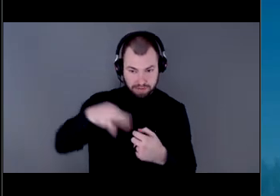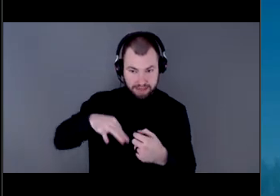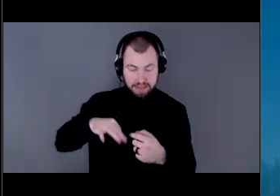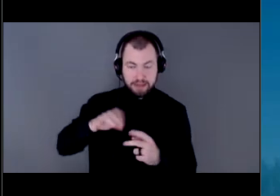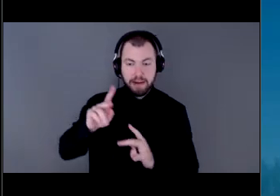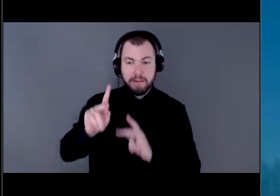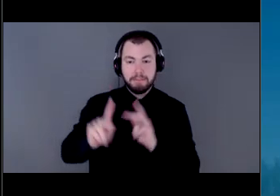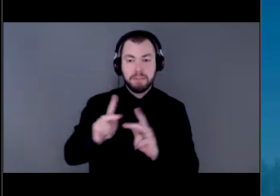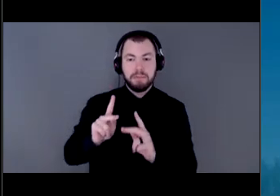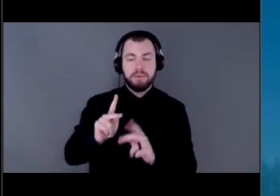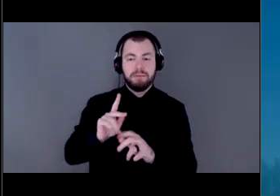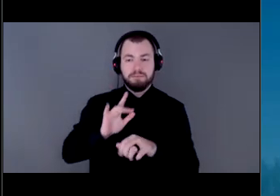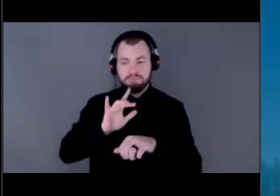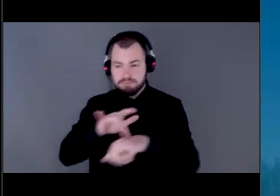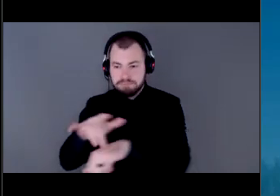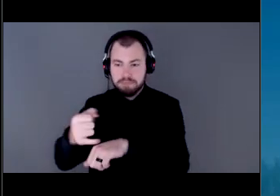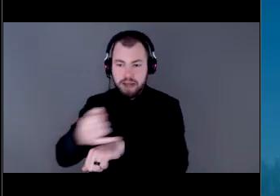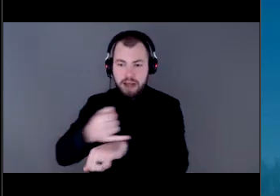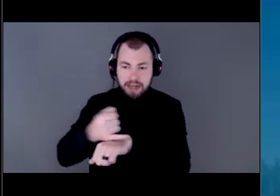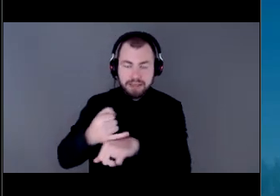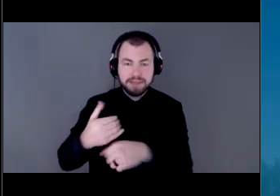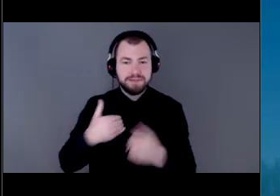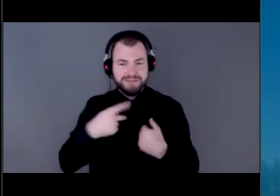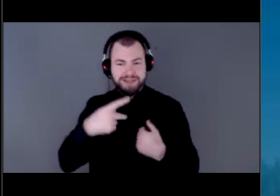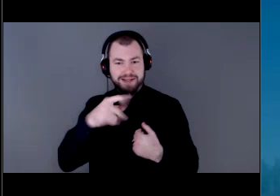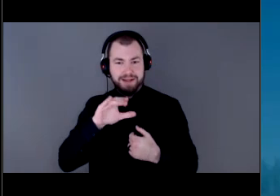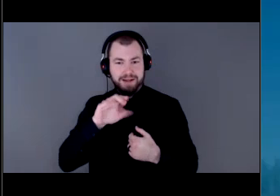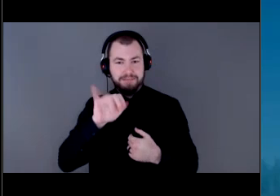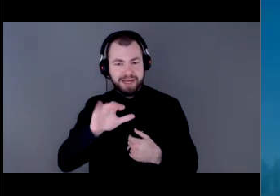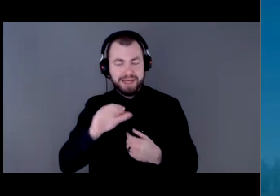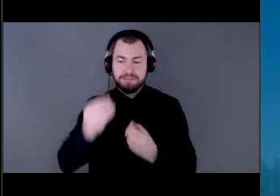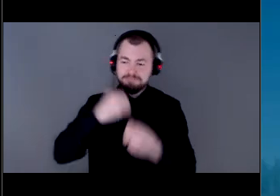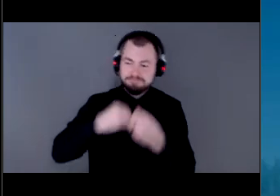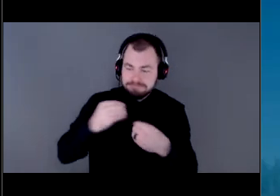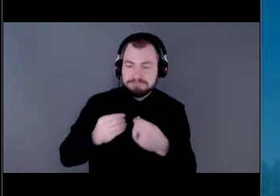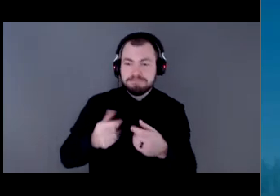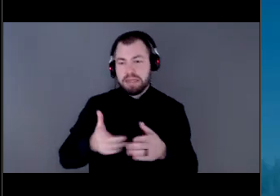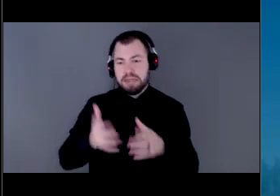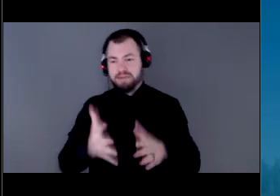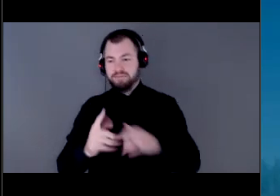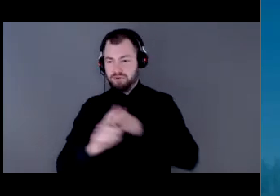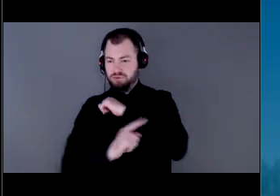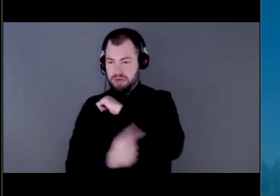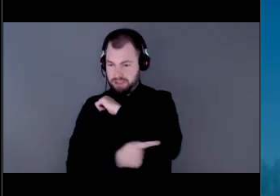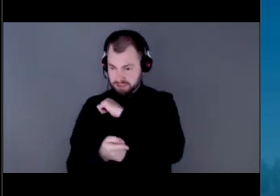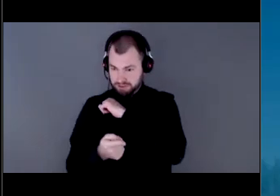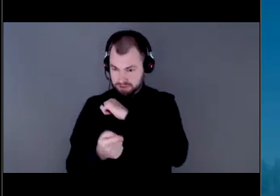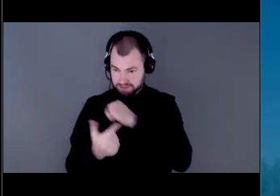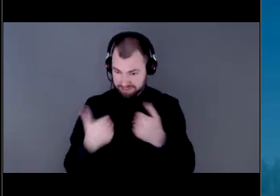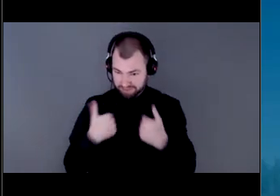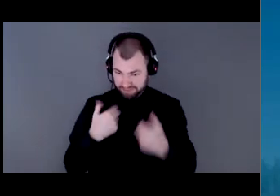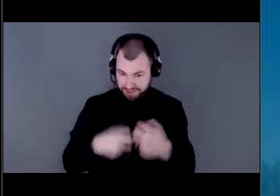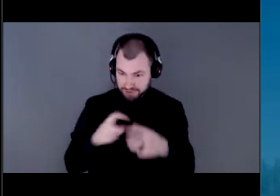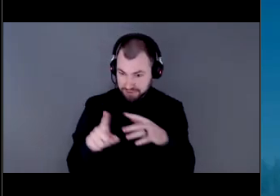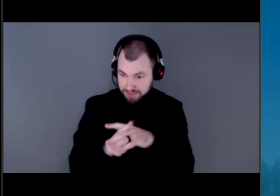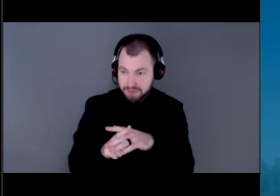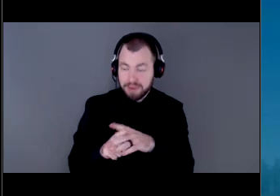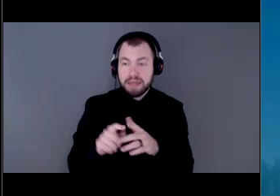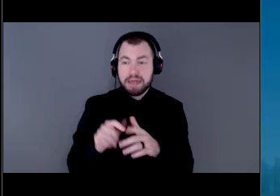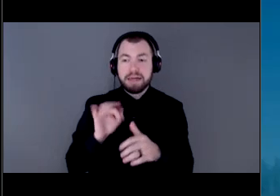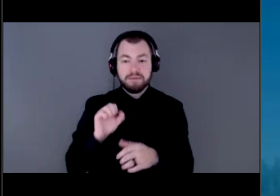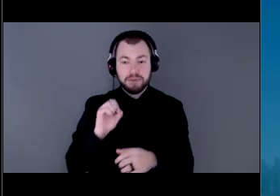islands and, having like picnics in the summer and leaving trash behind? And if so, have you seen a